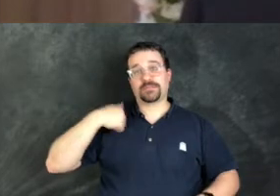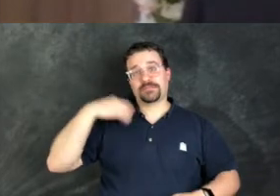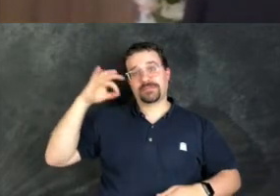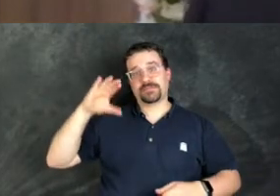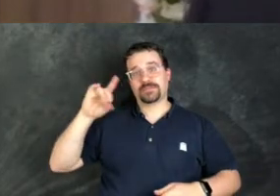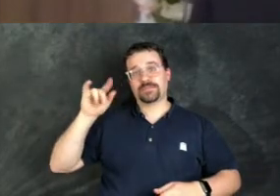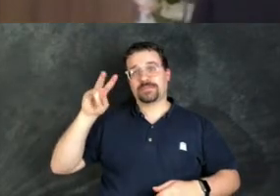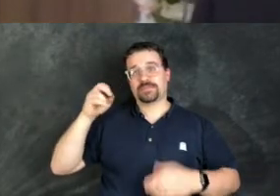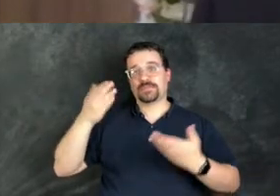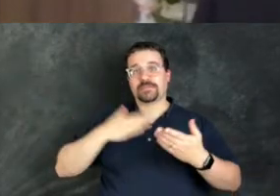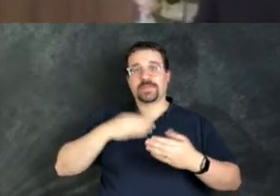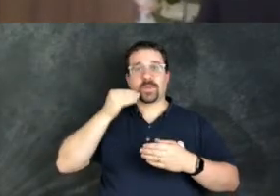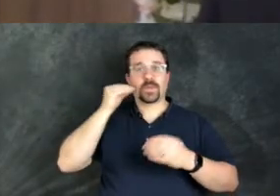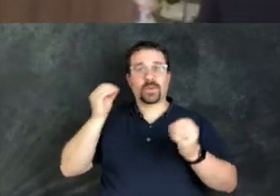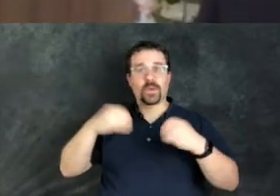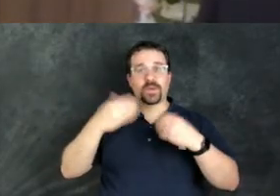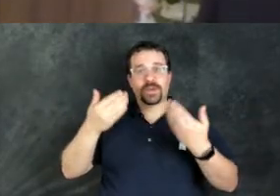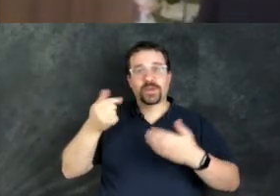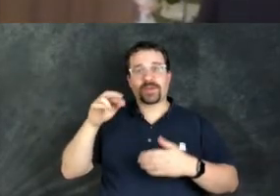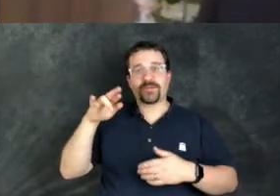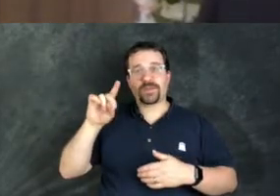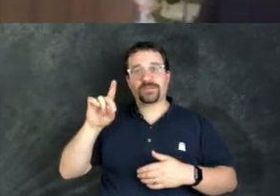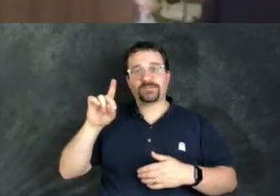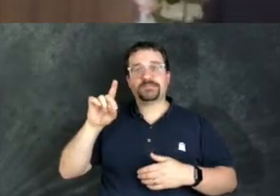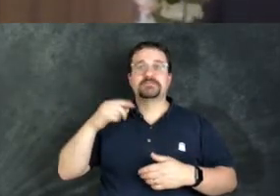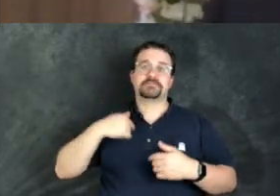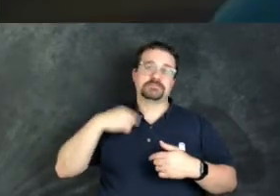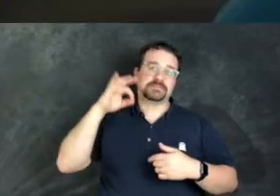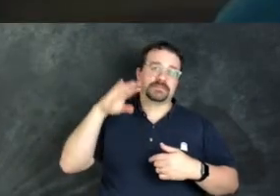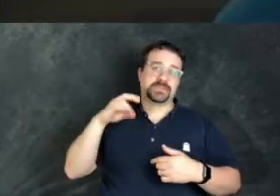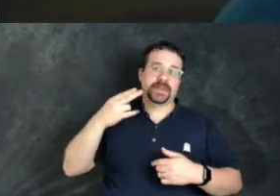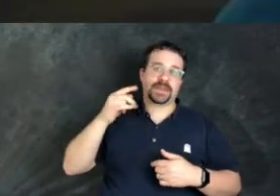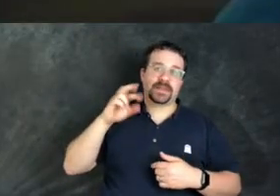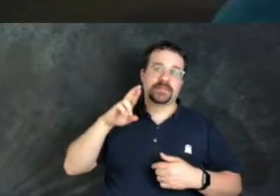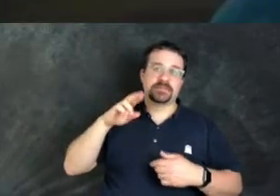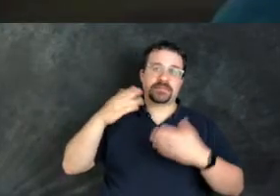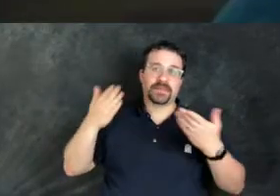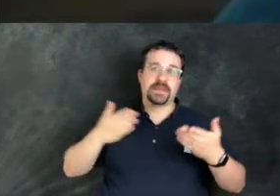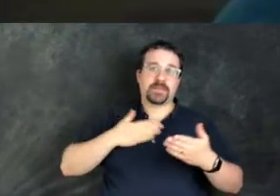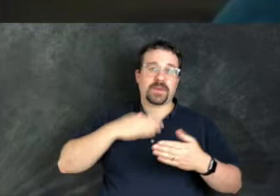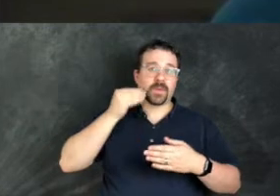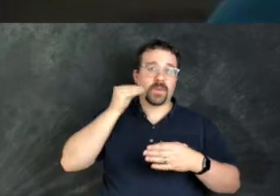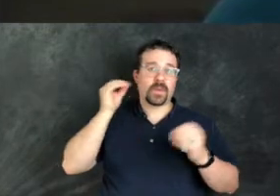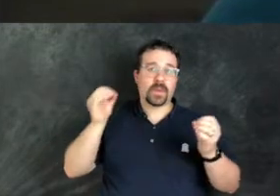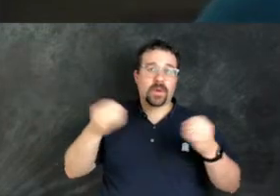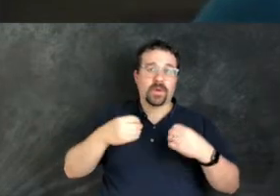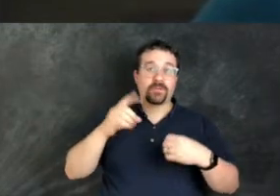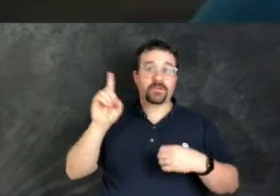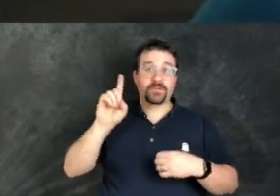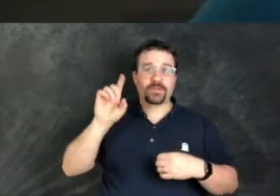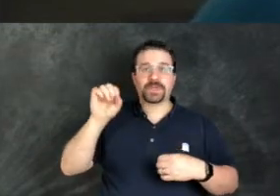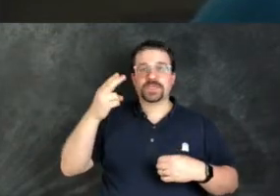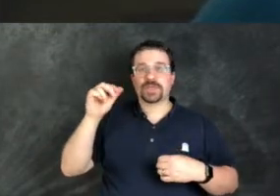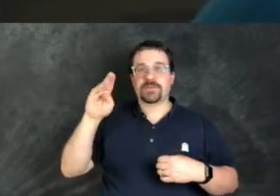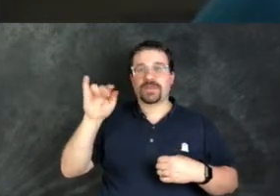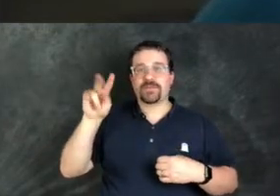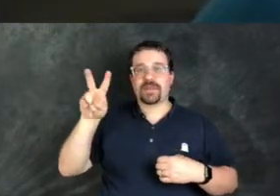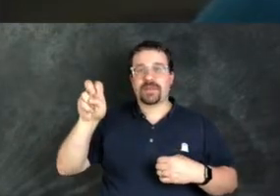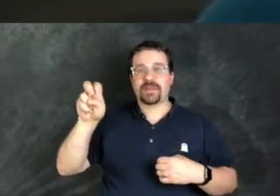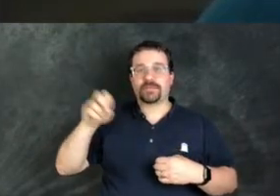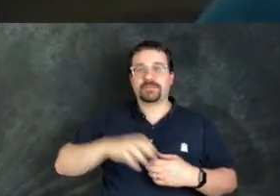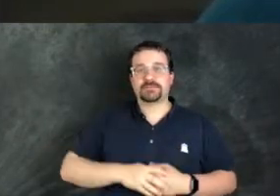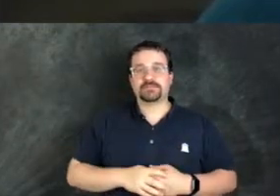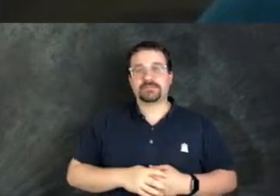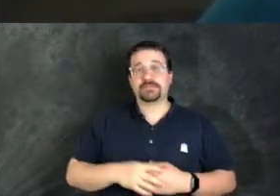Dave, and I come to you from my home office in Greenfield. I'm Pastor Heather, and I come to you from my home office in